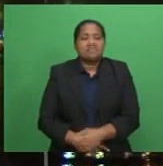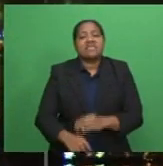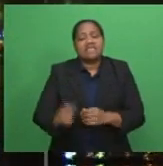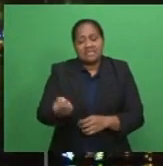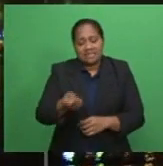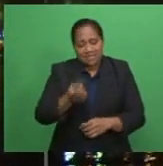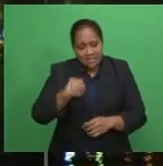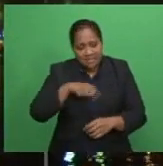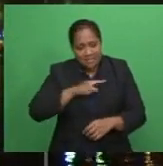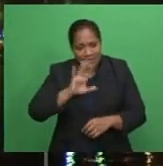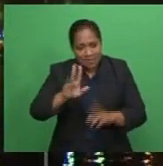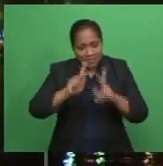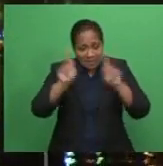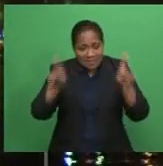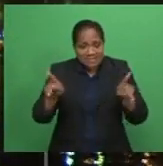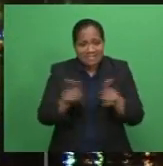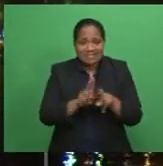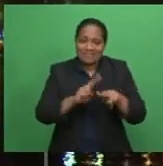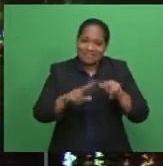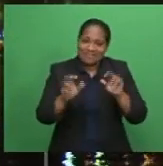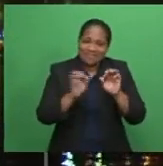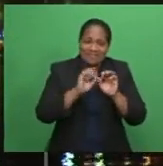your pictures to